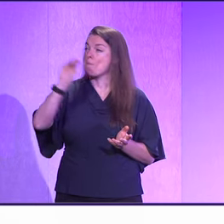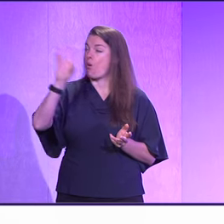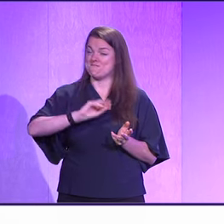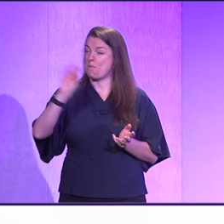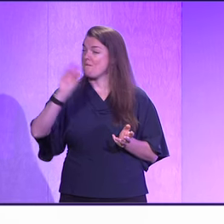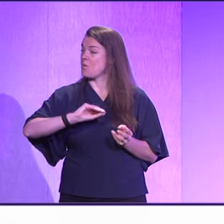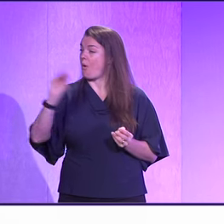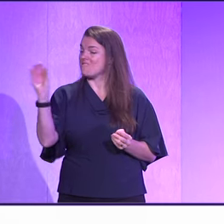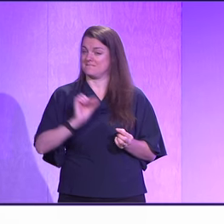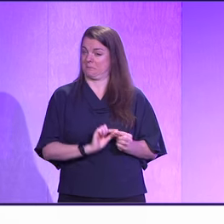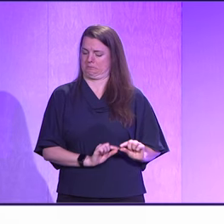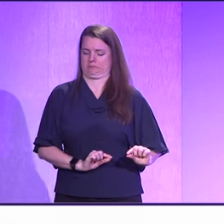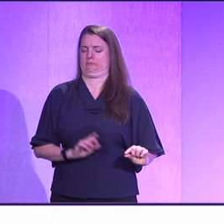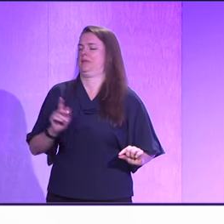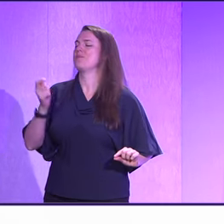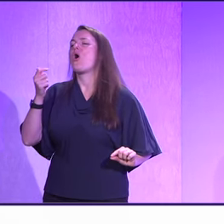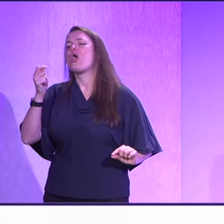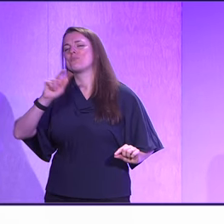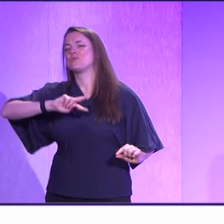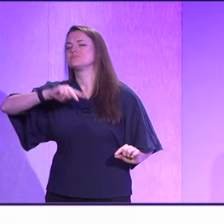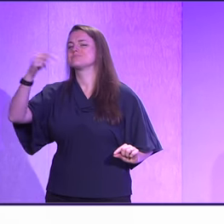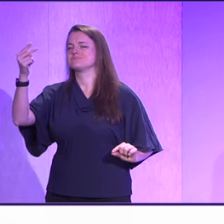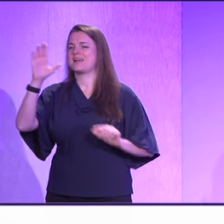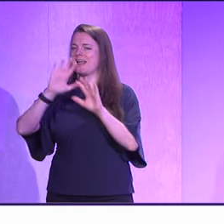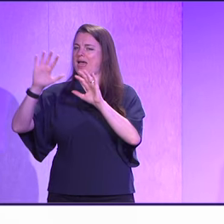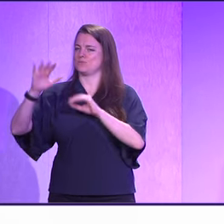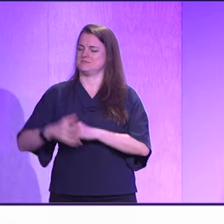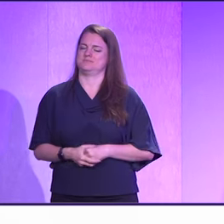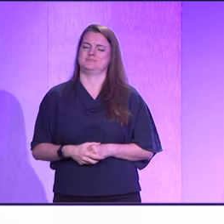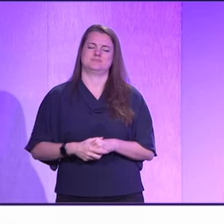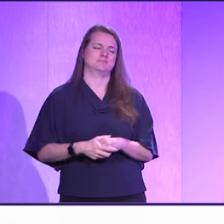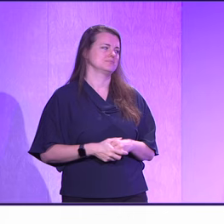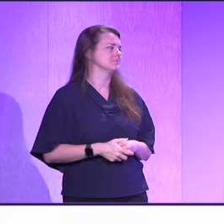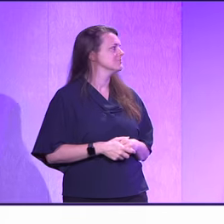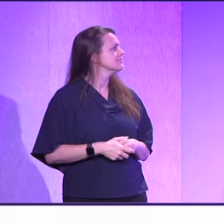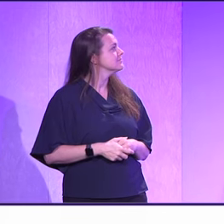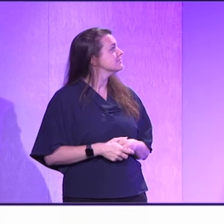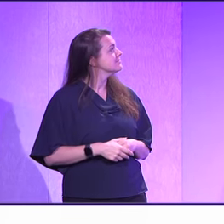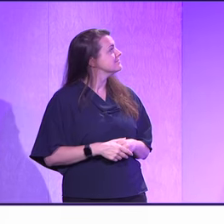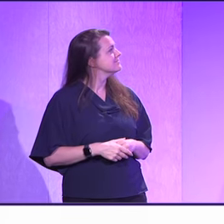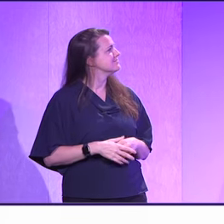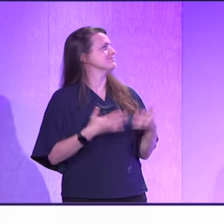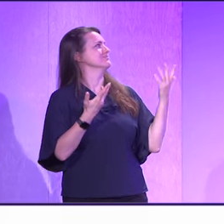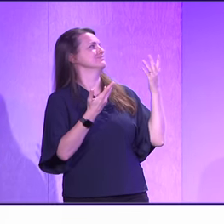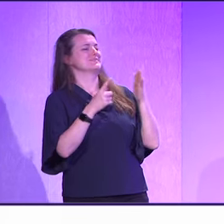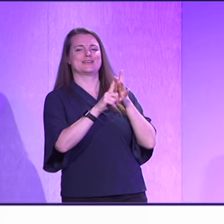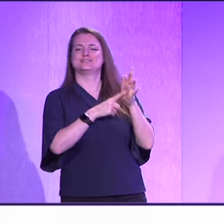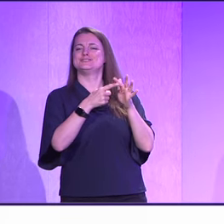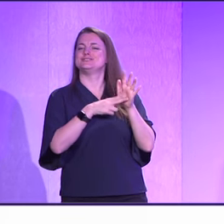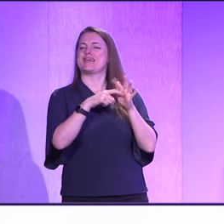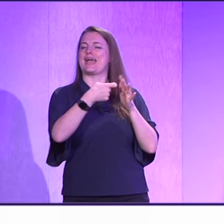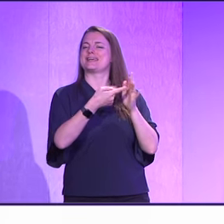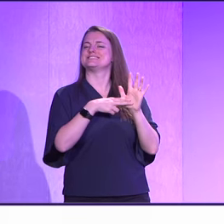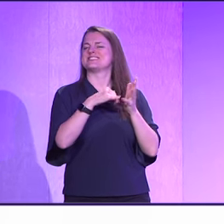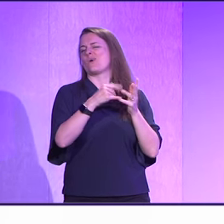So Jenkins, you all love Jenkins. Why is change